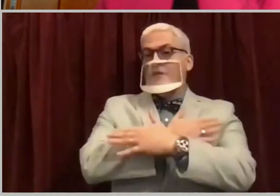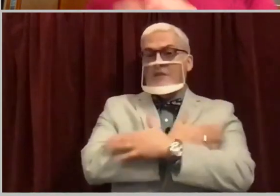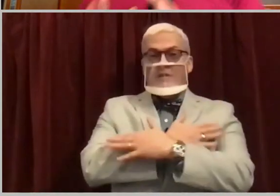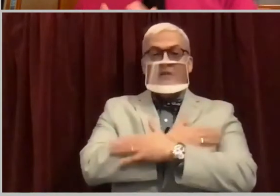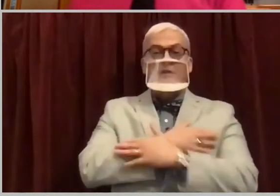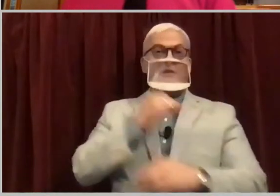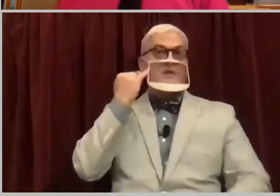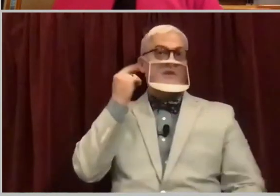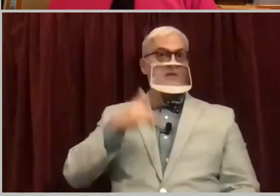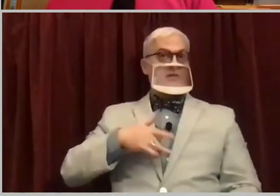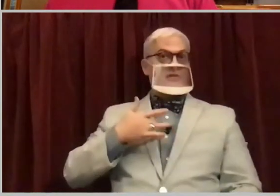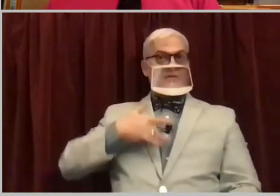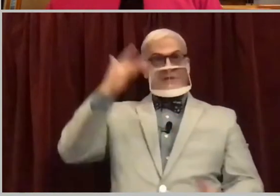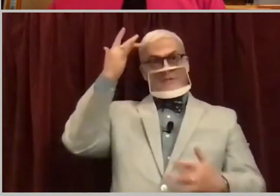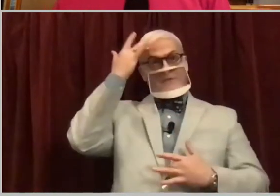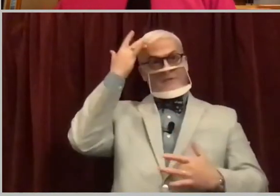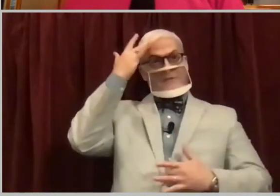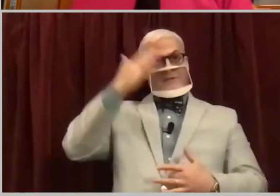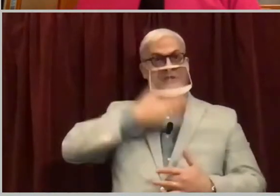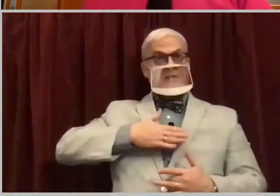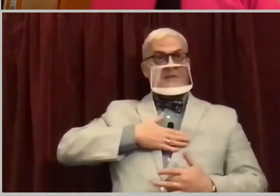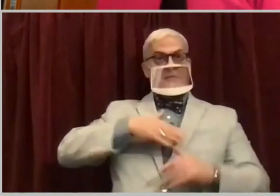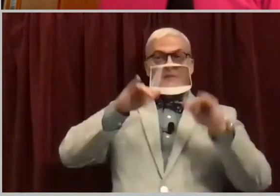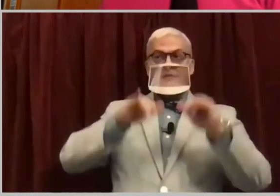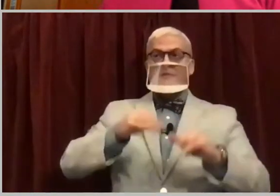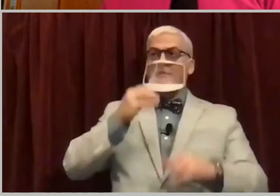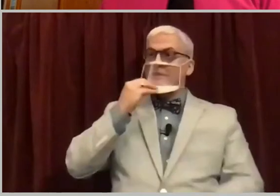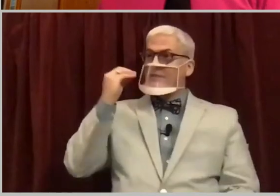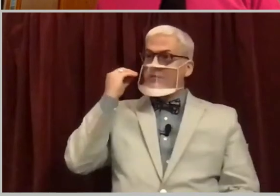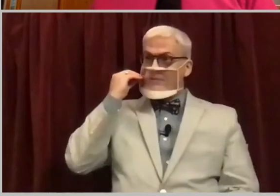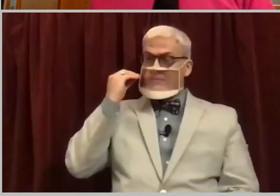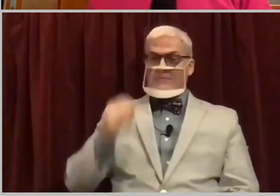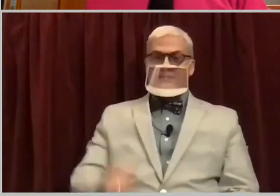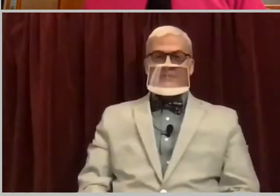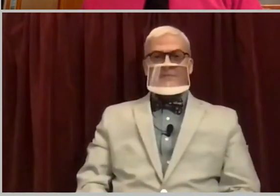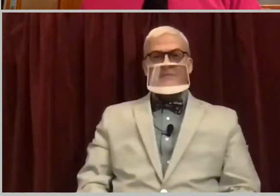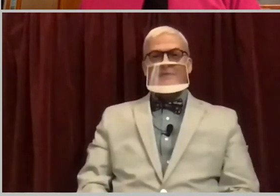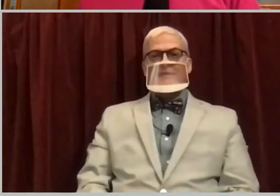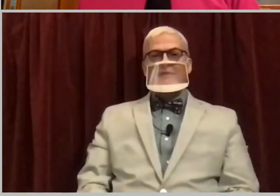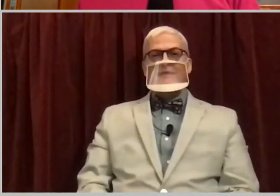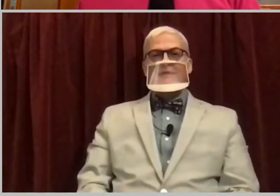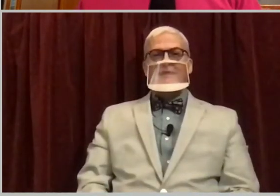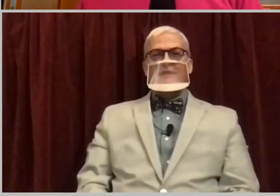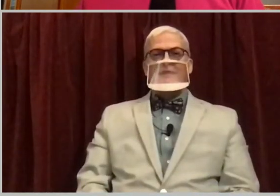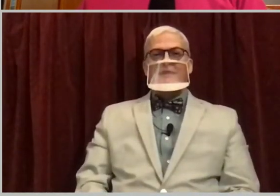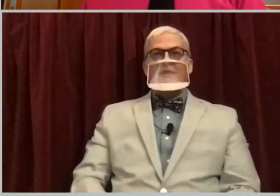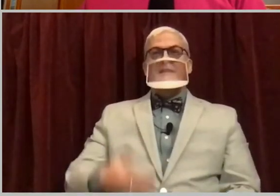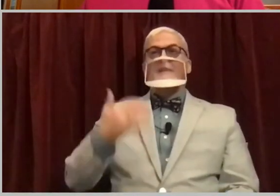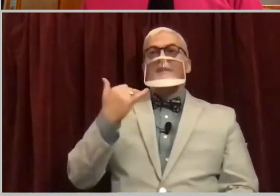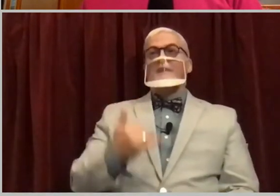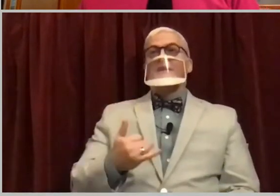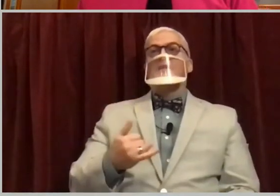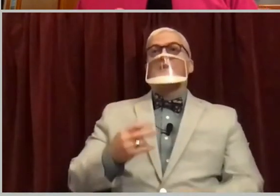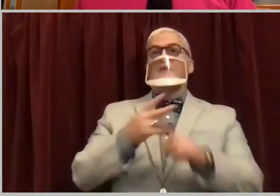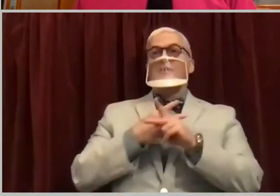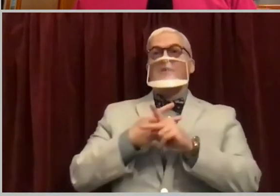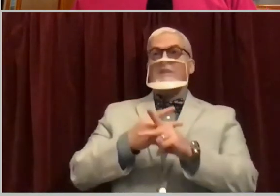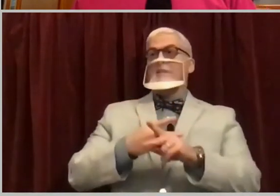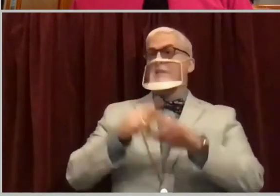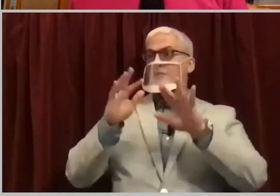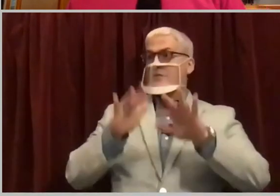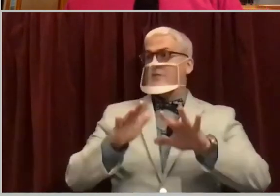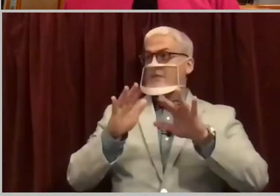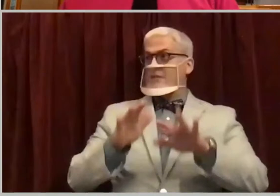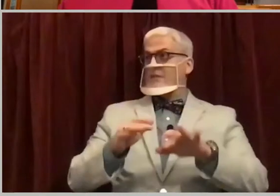sick, just stay home. You know, you can watch it online and let's try to keep this going. You know, been going strong for a couple of months now. And prayerfully, we continue